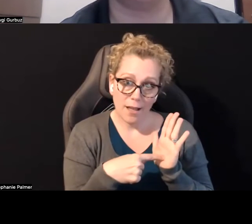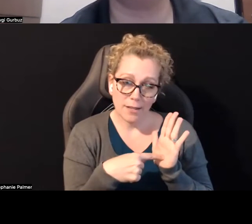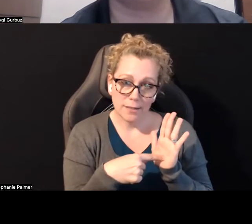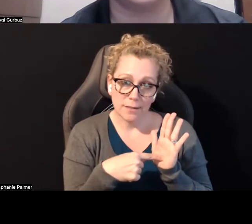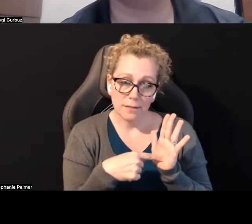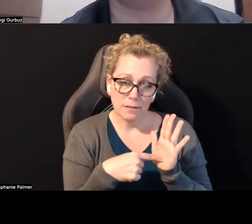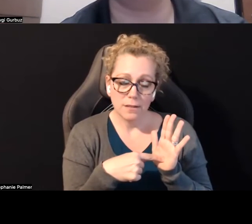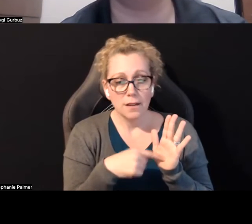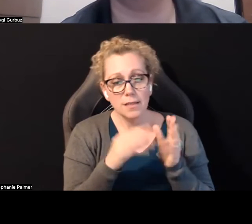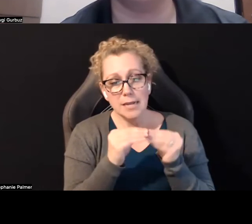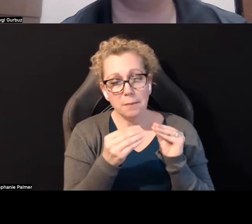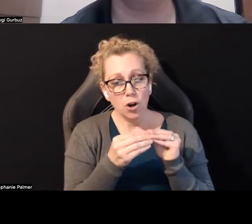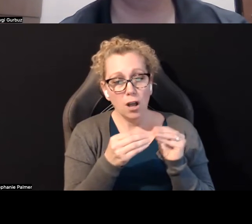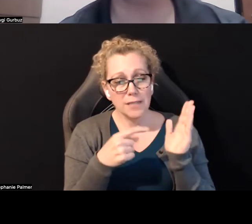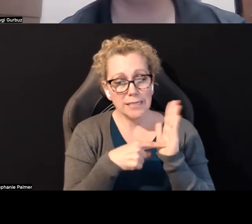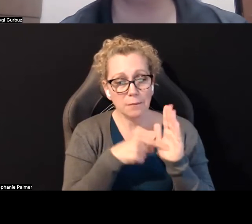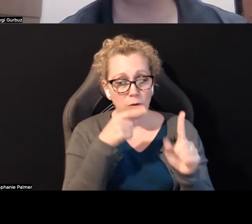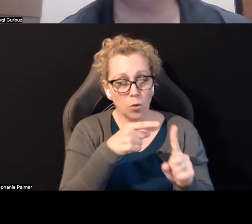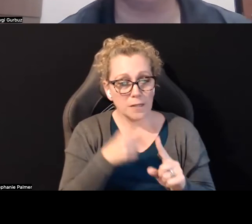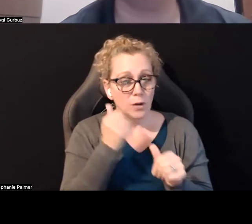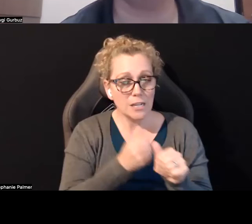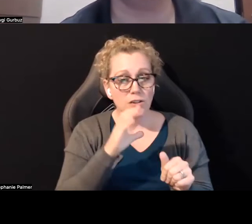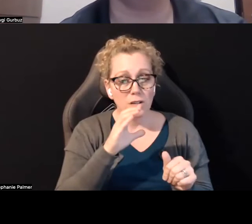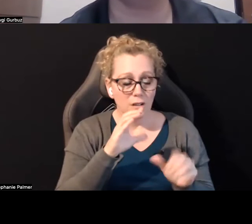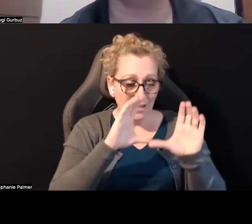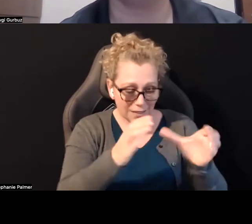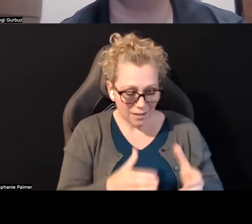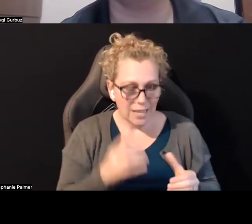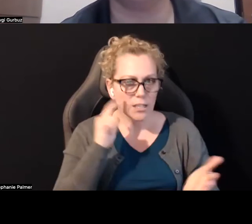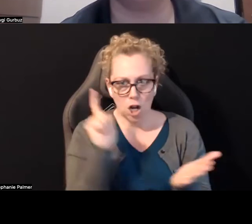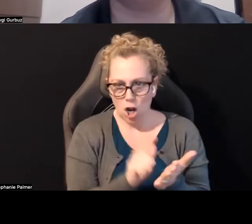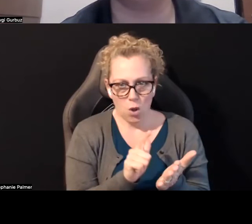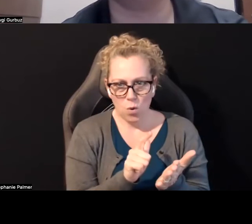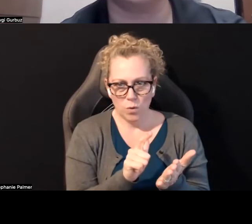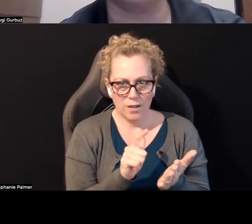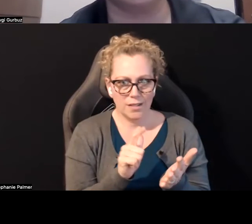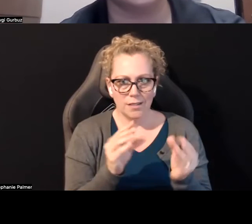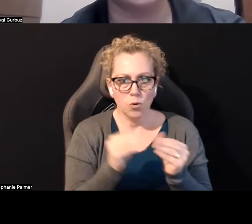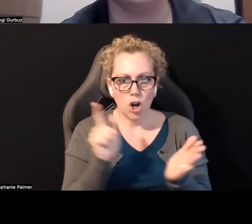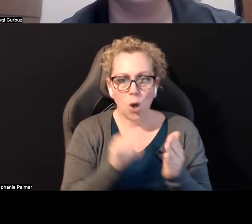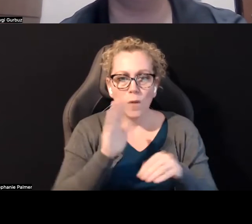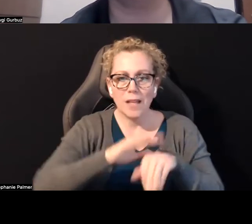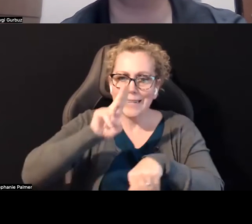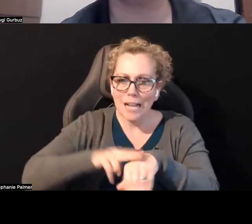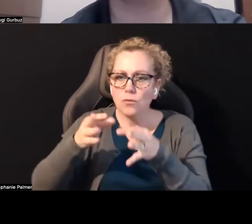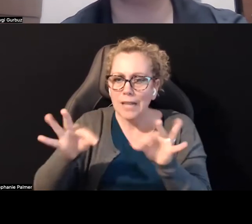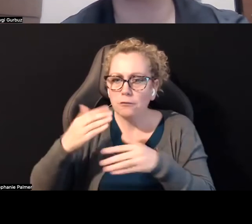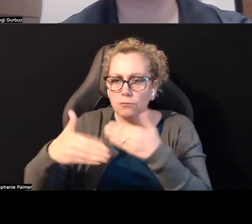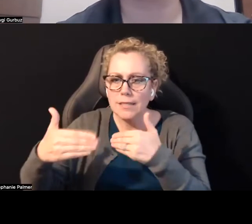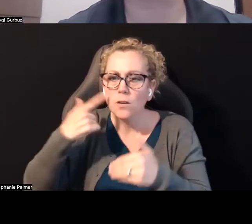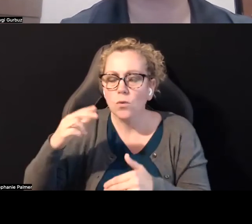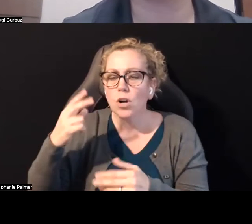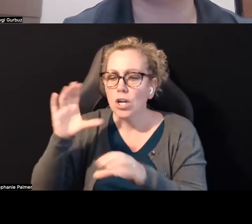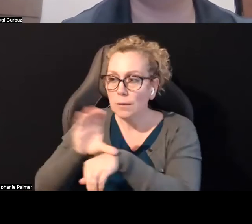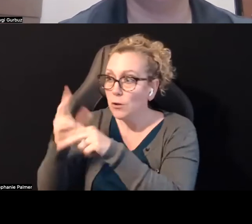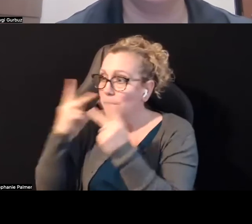sample points per class is very low. It's much lower than what you would use in computer vision or natural language processing, just because it requires